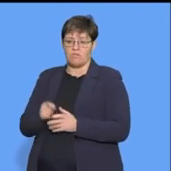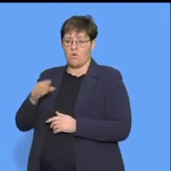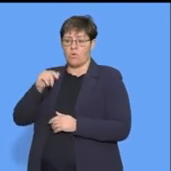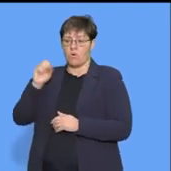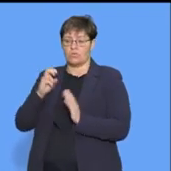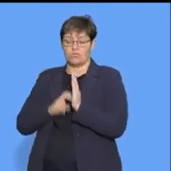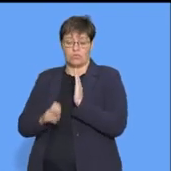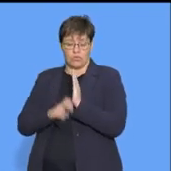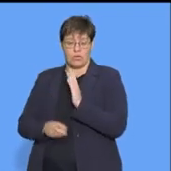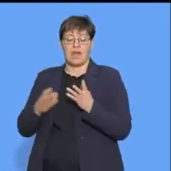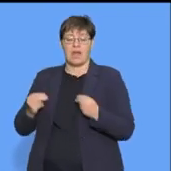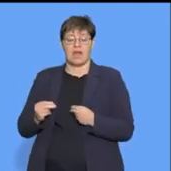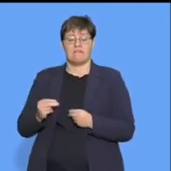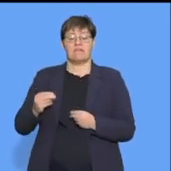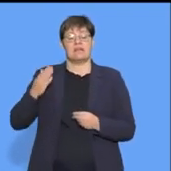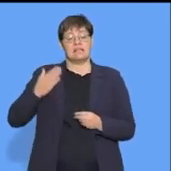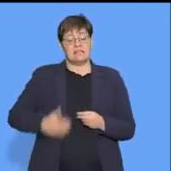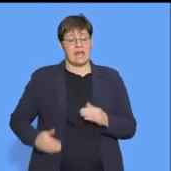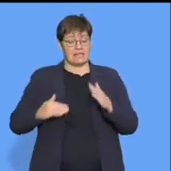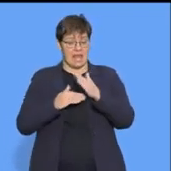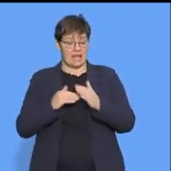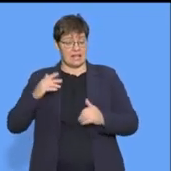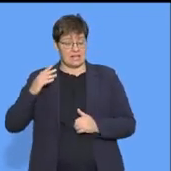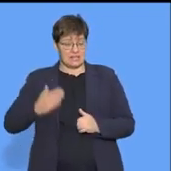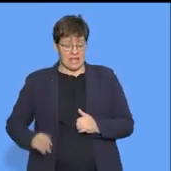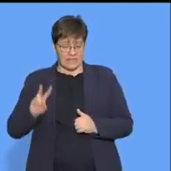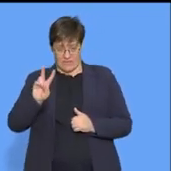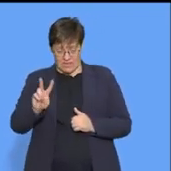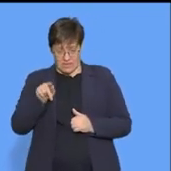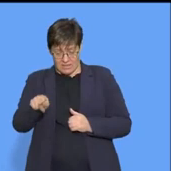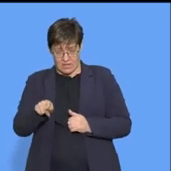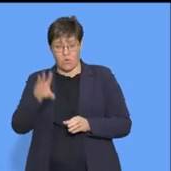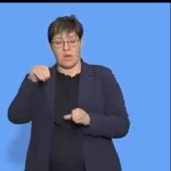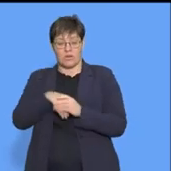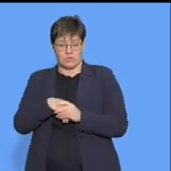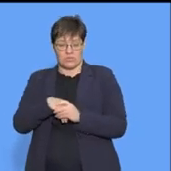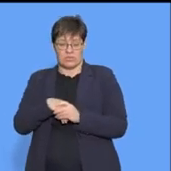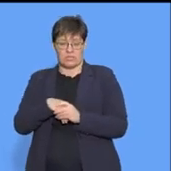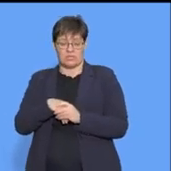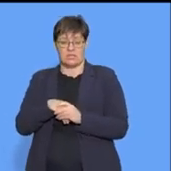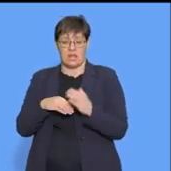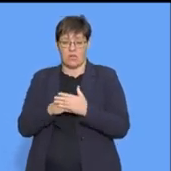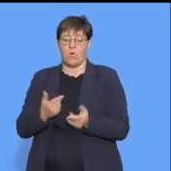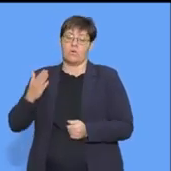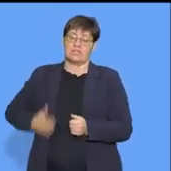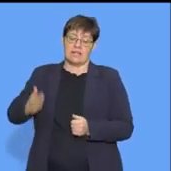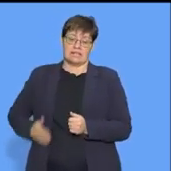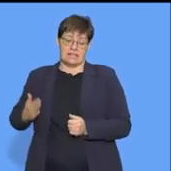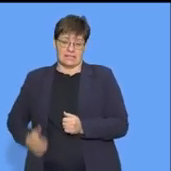use the cos rule. And remember, for the cos rule, we need to have side, angle, side, an included angle, or we're going to